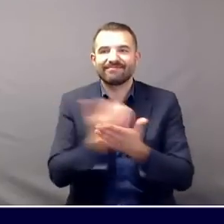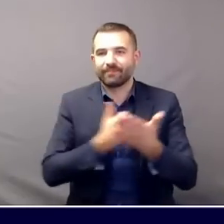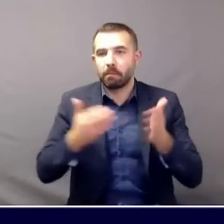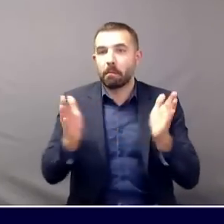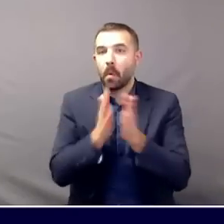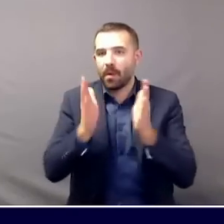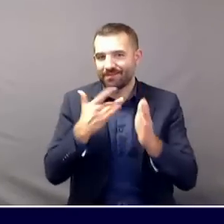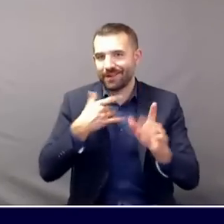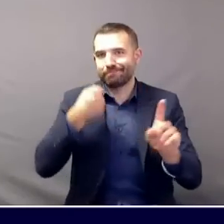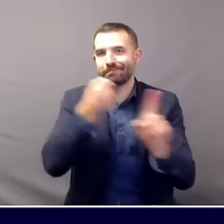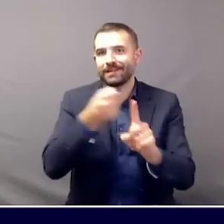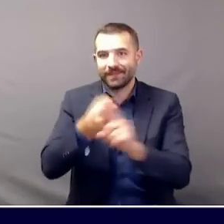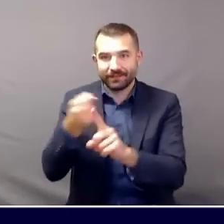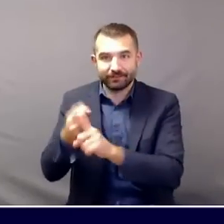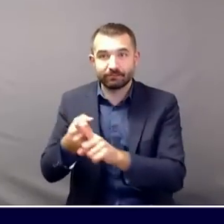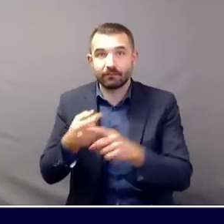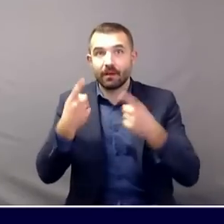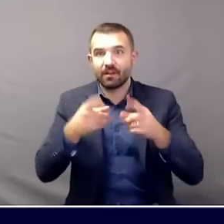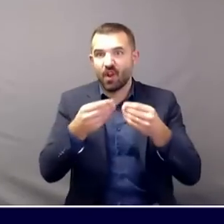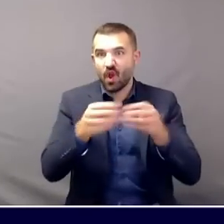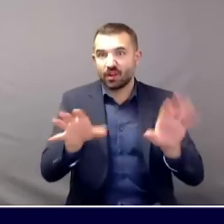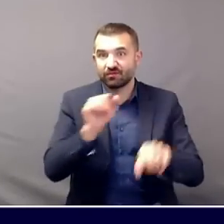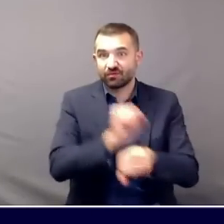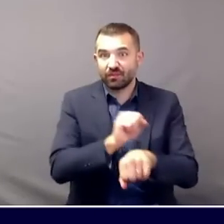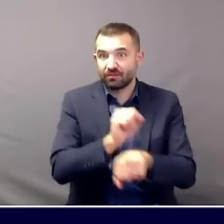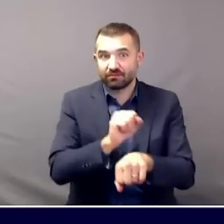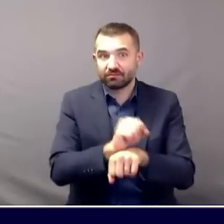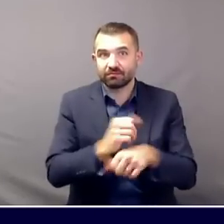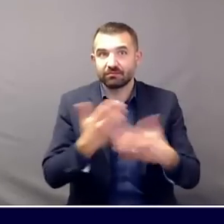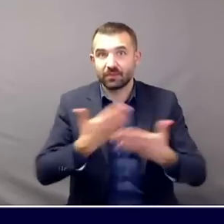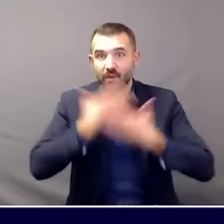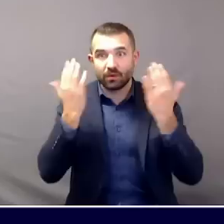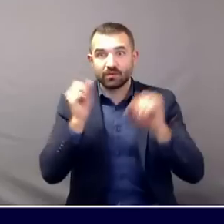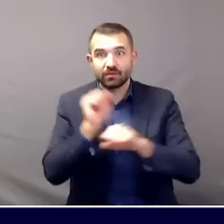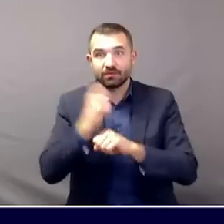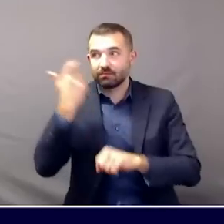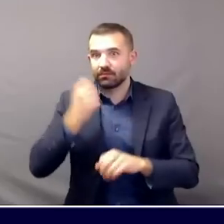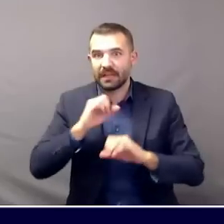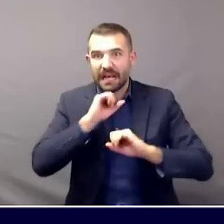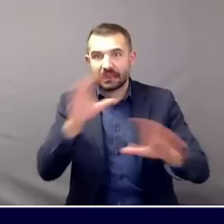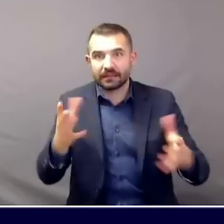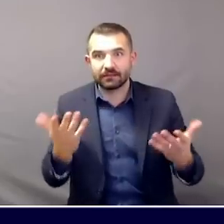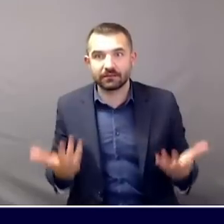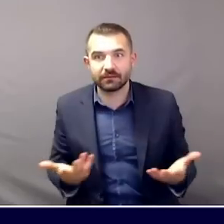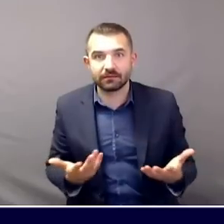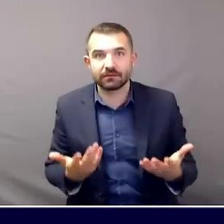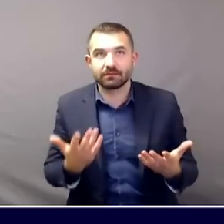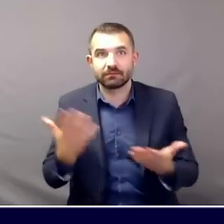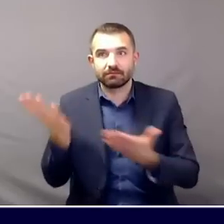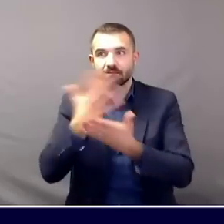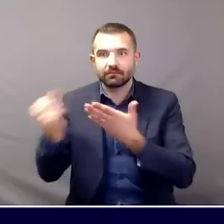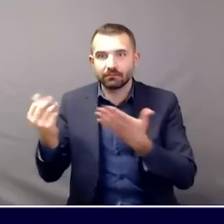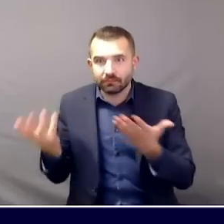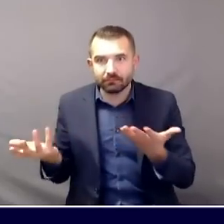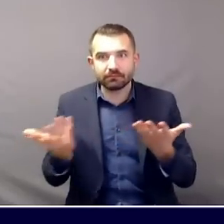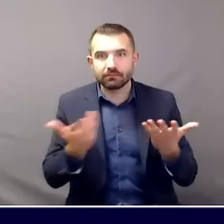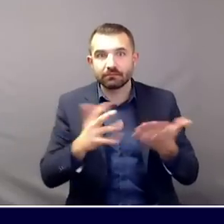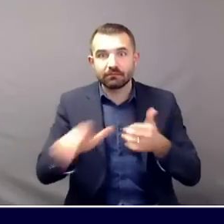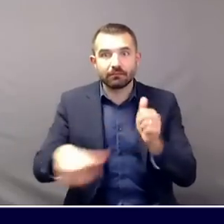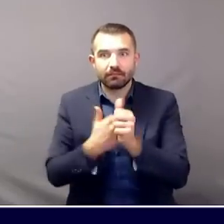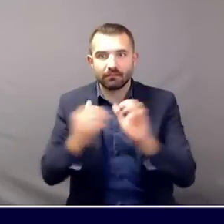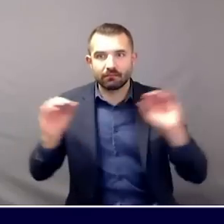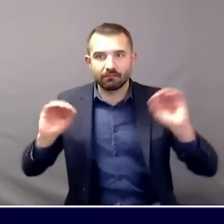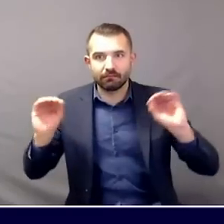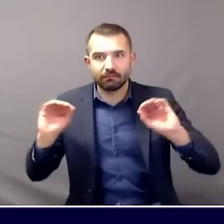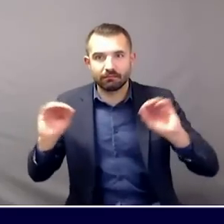extended unemployment benefits are about to run out and there's no safety net for them. So Congress needs to act. This isn't about me